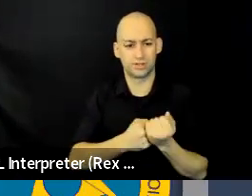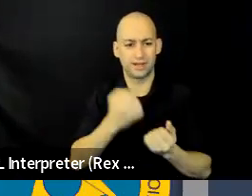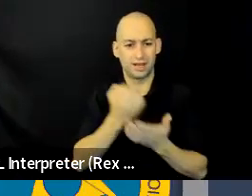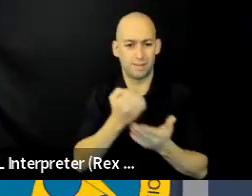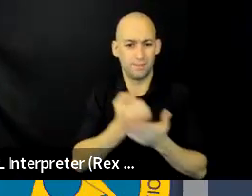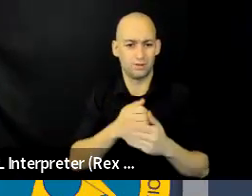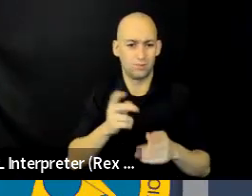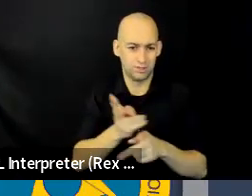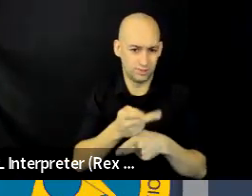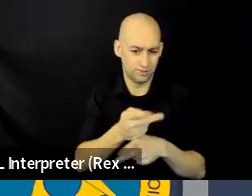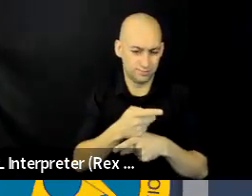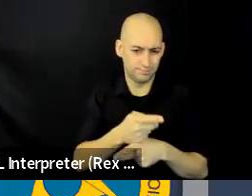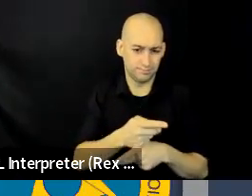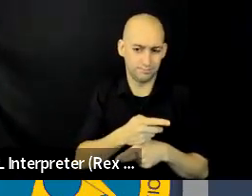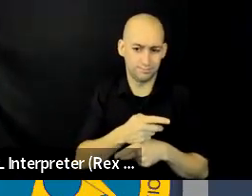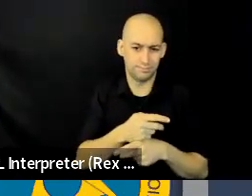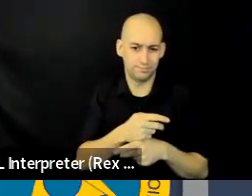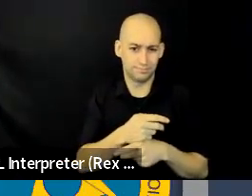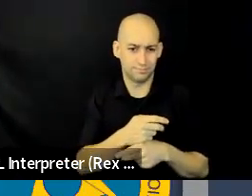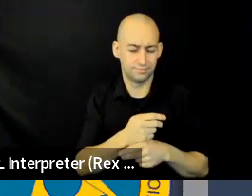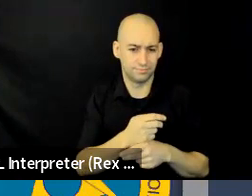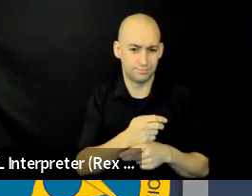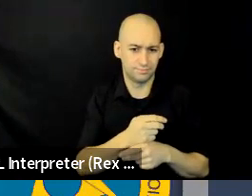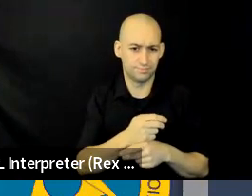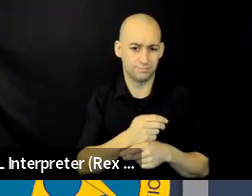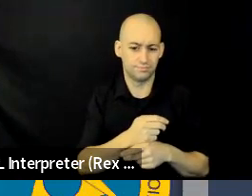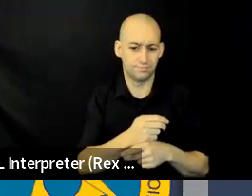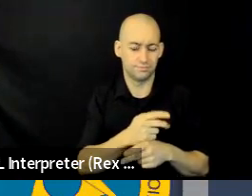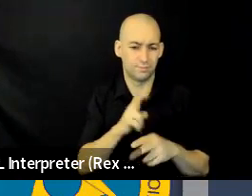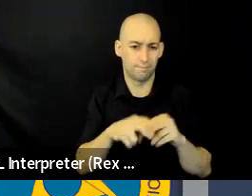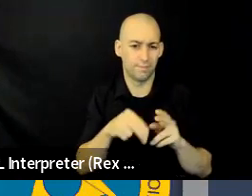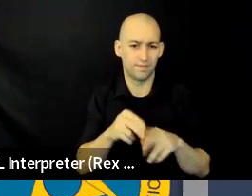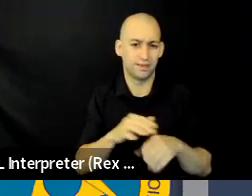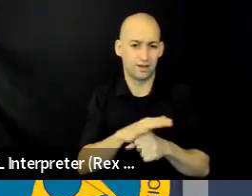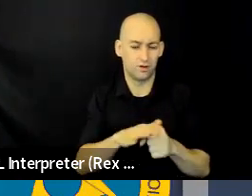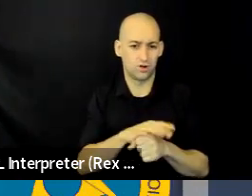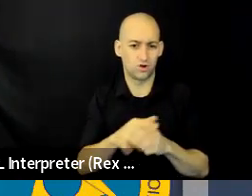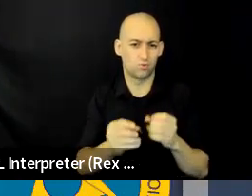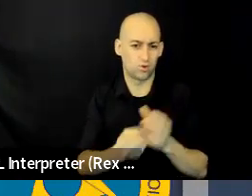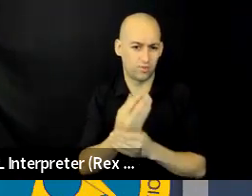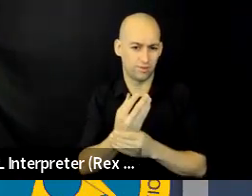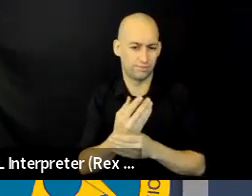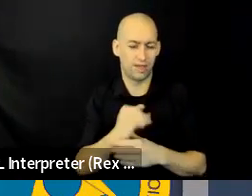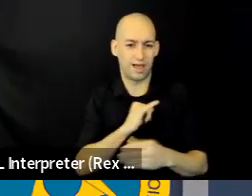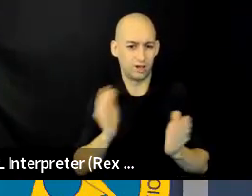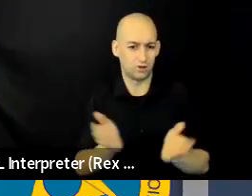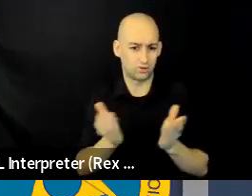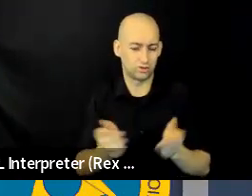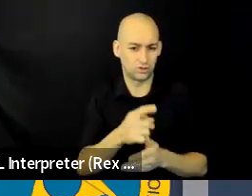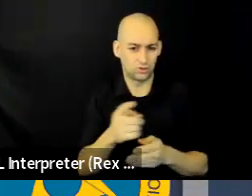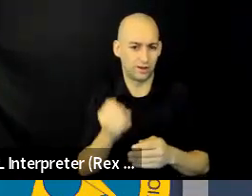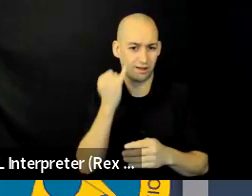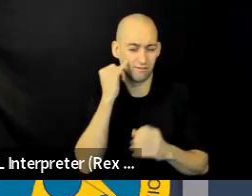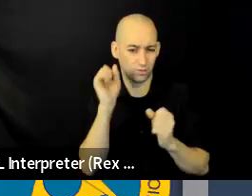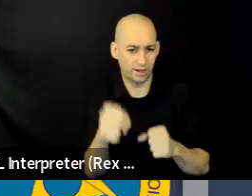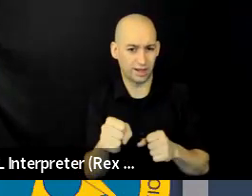smoother transportation benefits for local businesses and fostering regional growth. I really urge you, if you can,